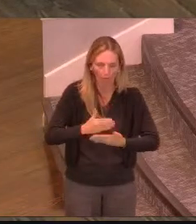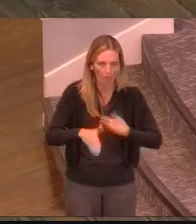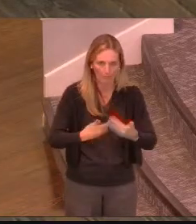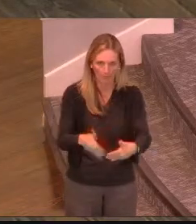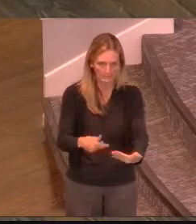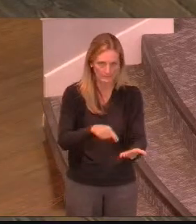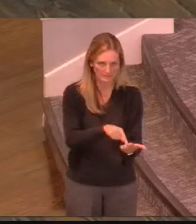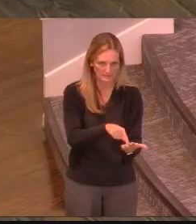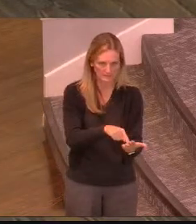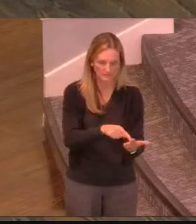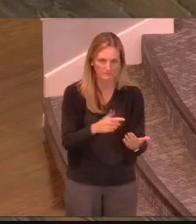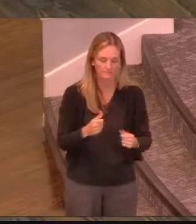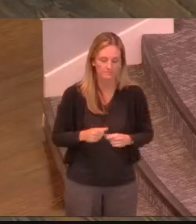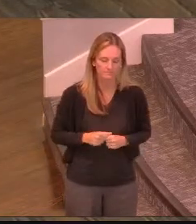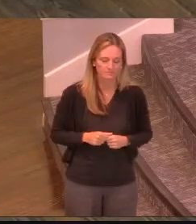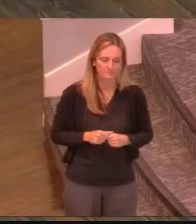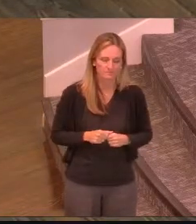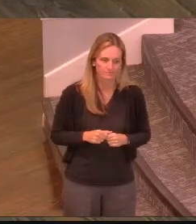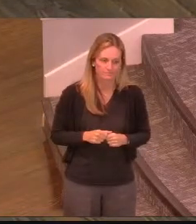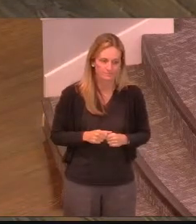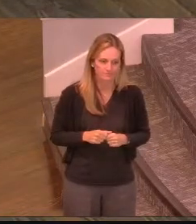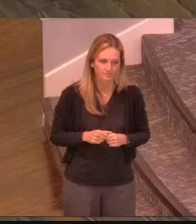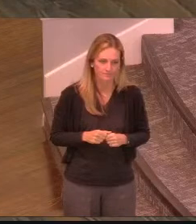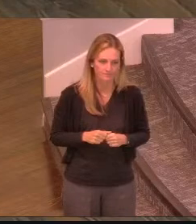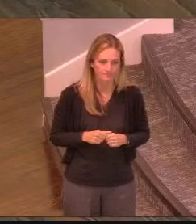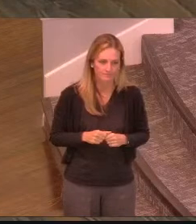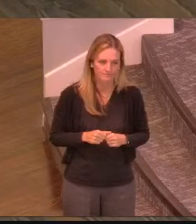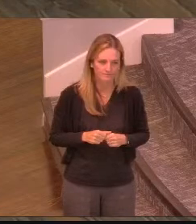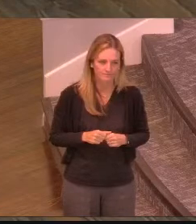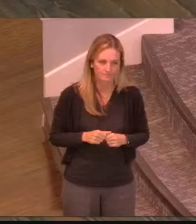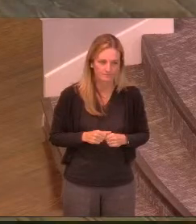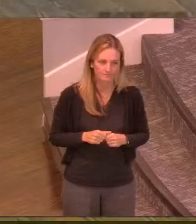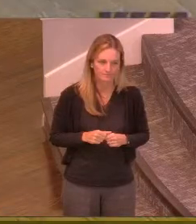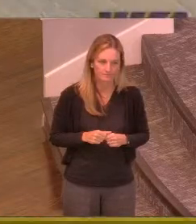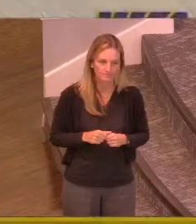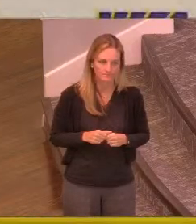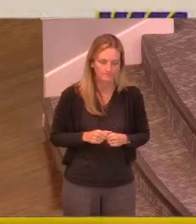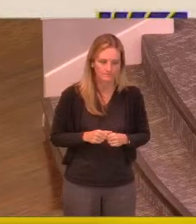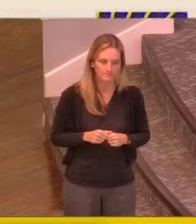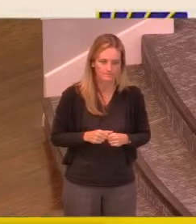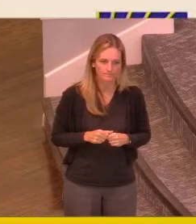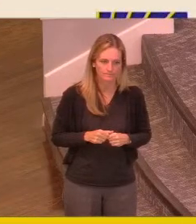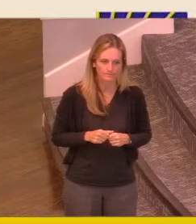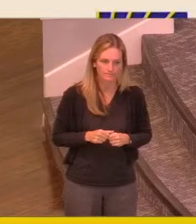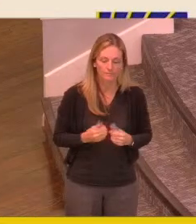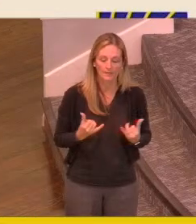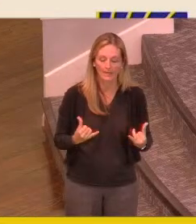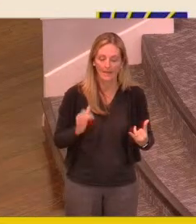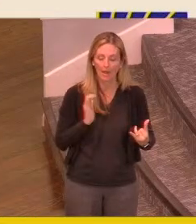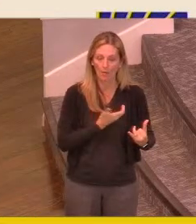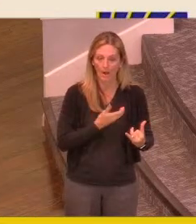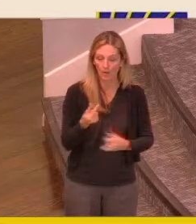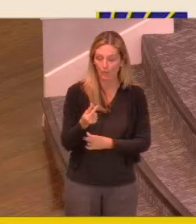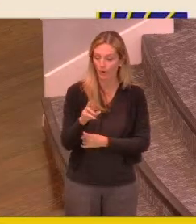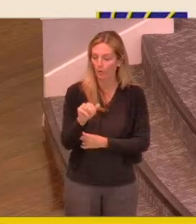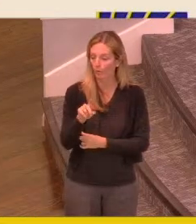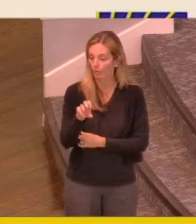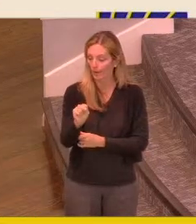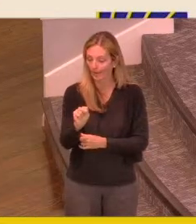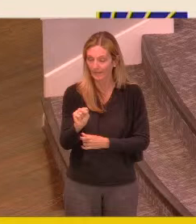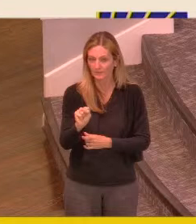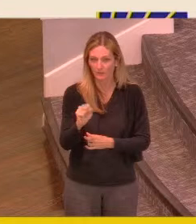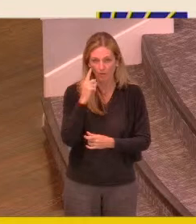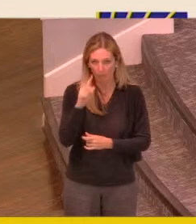and procedures. And then we've consolidated our grades and adjusted and aligned the steps for the non-teaching